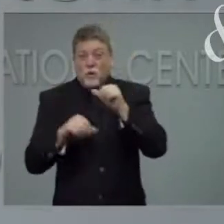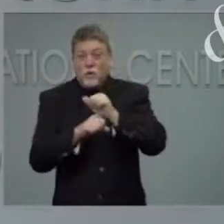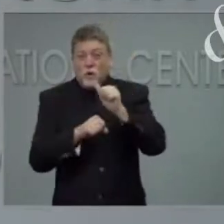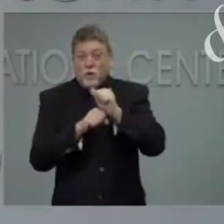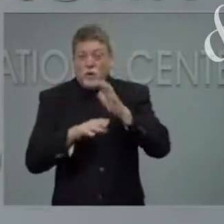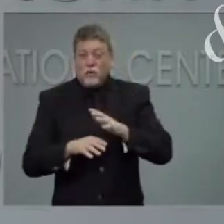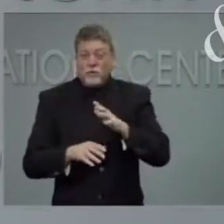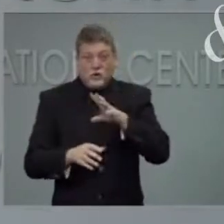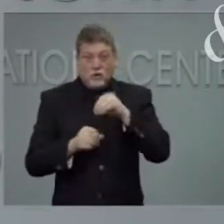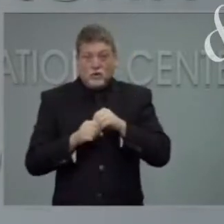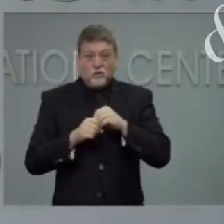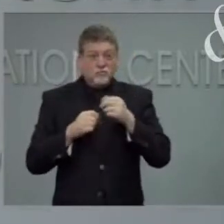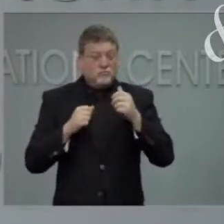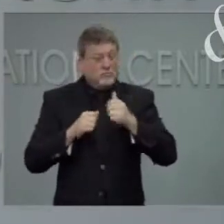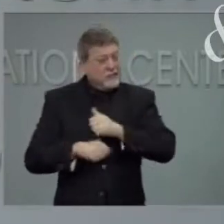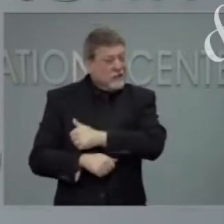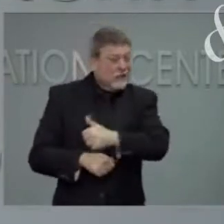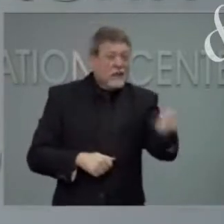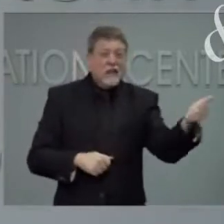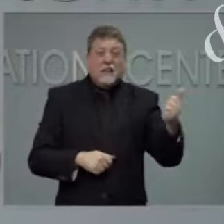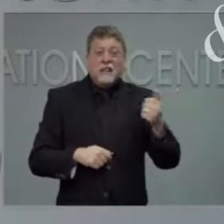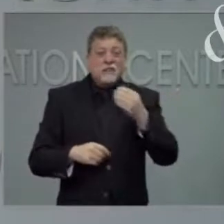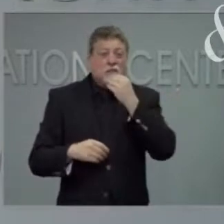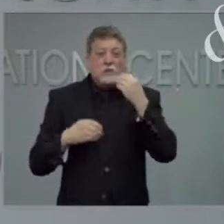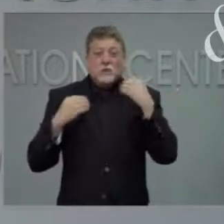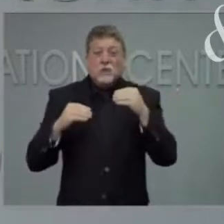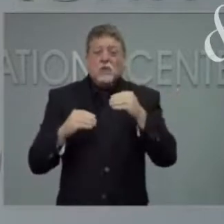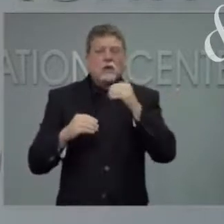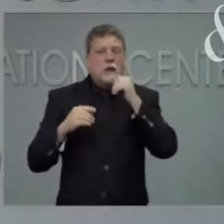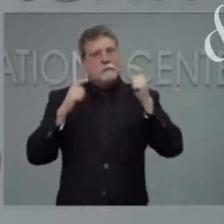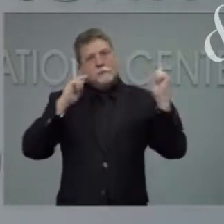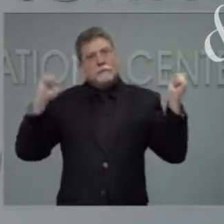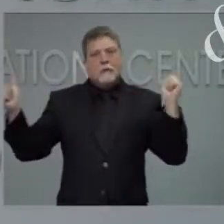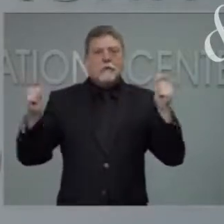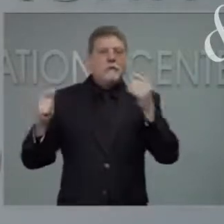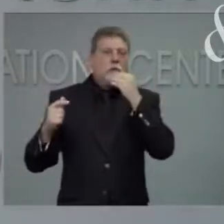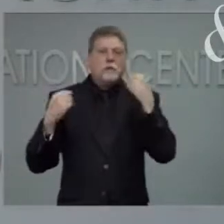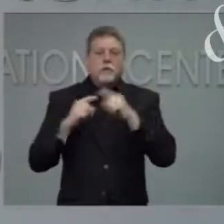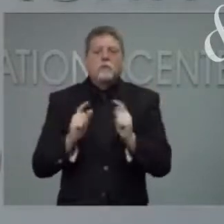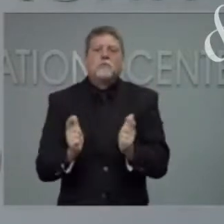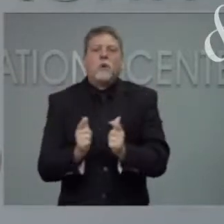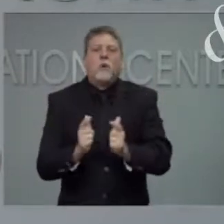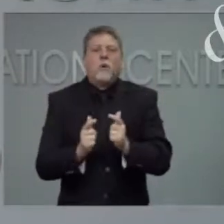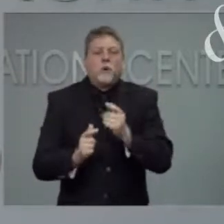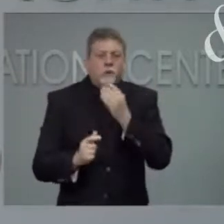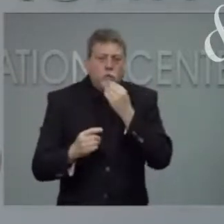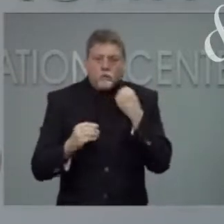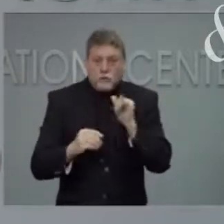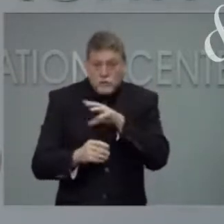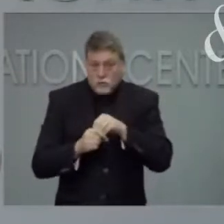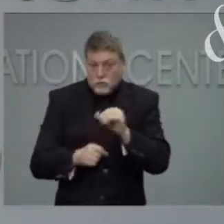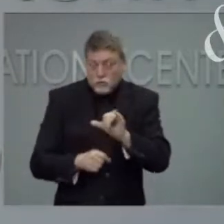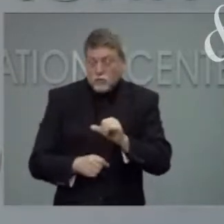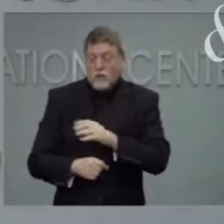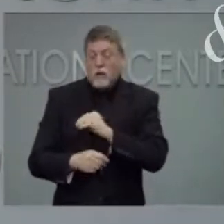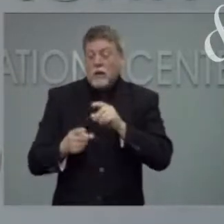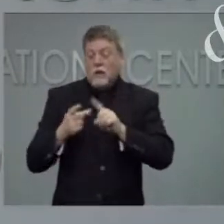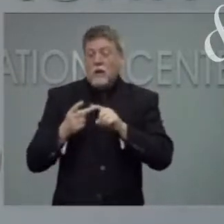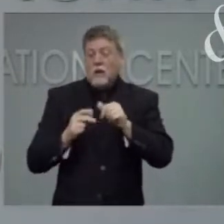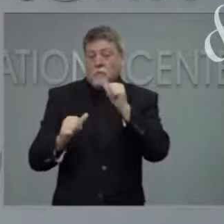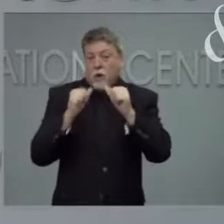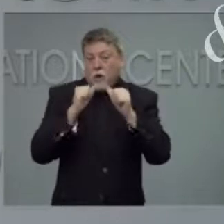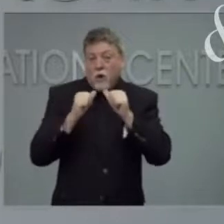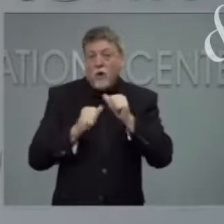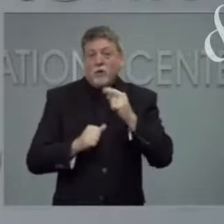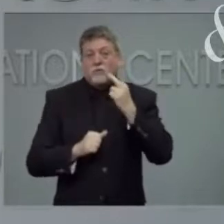smaller markets, smaller company stores, not the big box grocery stores? And then two, will bar and tavern